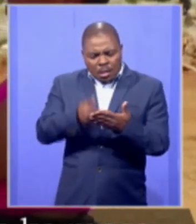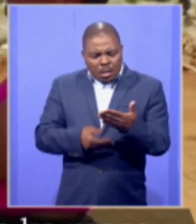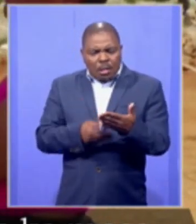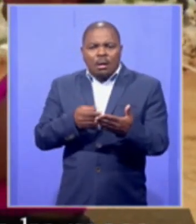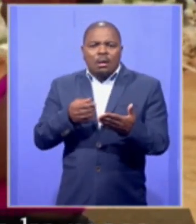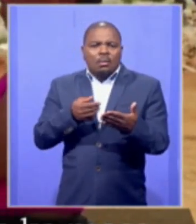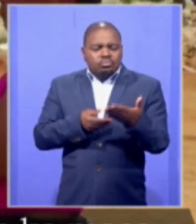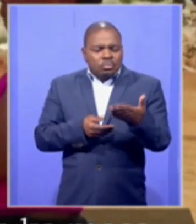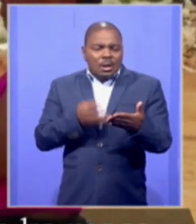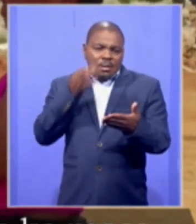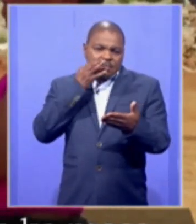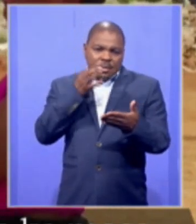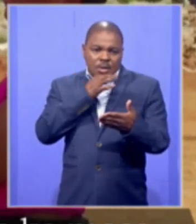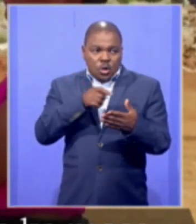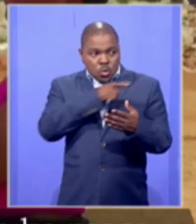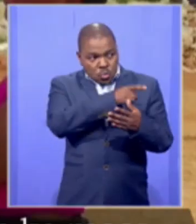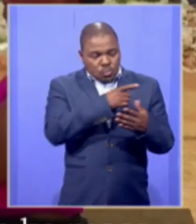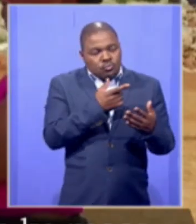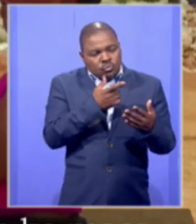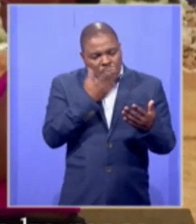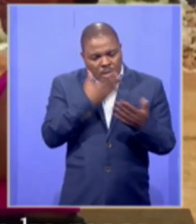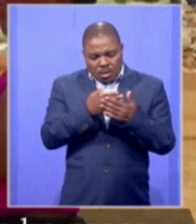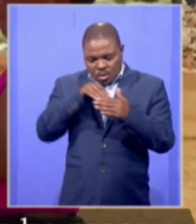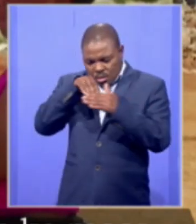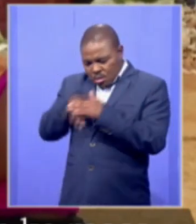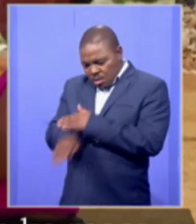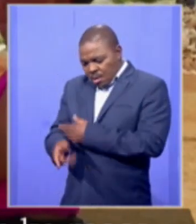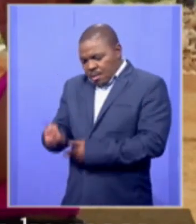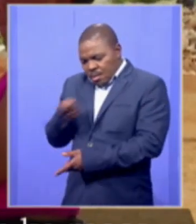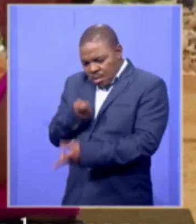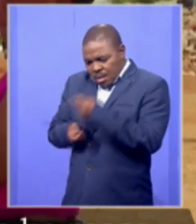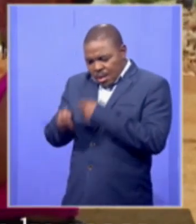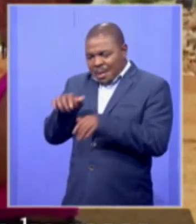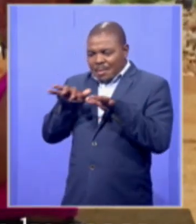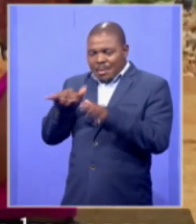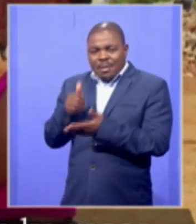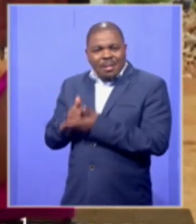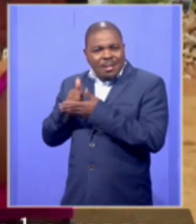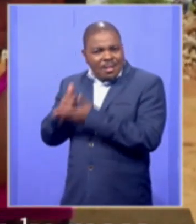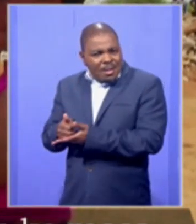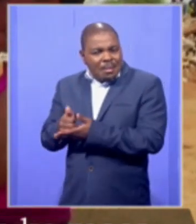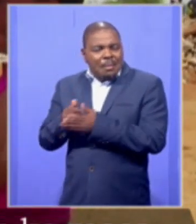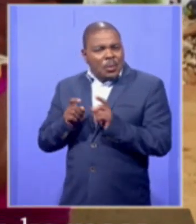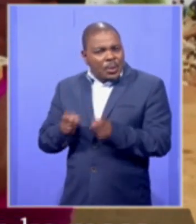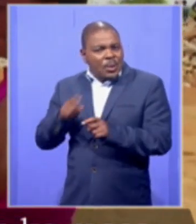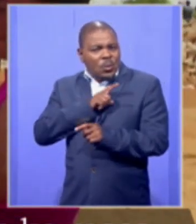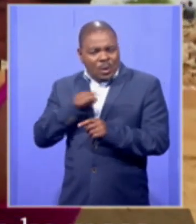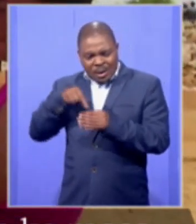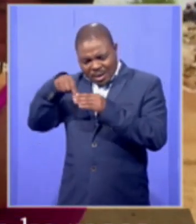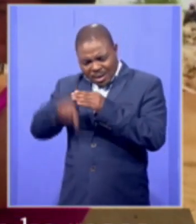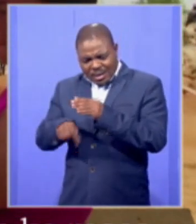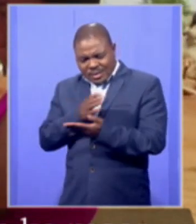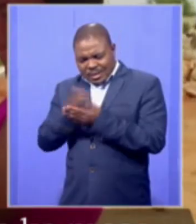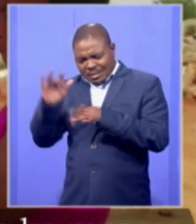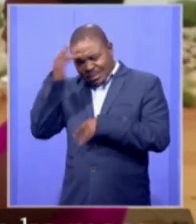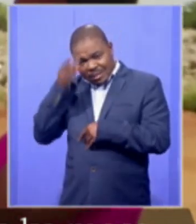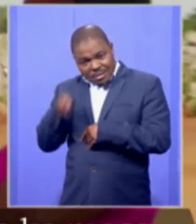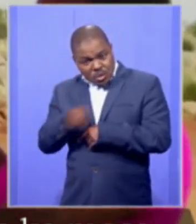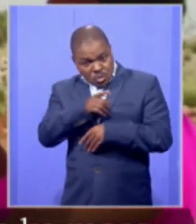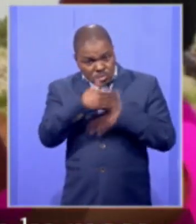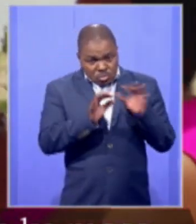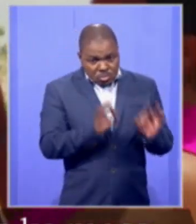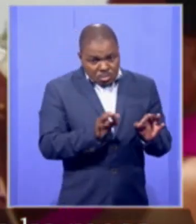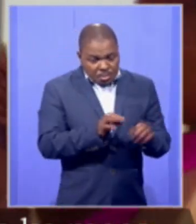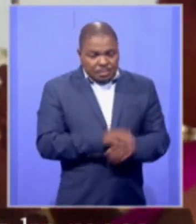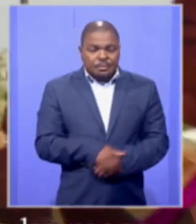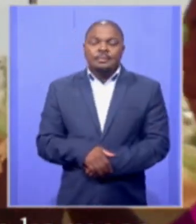ya lona ya go ntsha ka fa tlase ga moepe ba ba se mo molaong ka rope itlhaganedisiwe ka re go na le ba bantsi ba ile gore ba lwala ka fa tlase ga lefatshe a la kgona go dira seo no